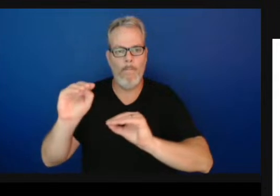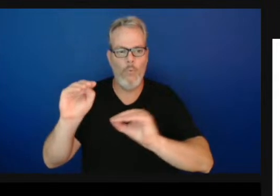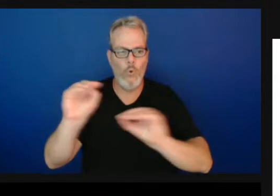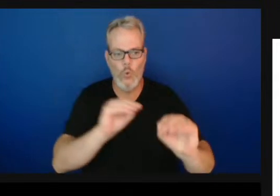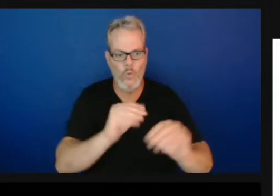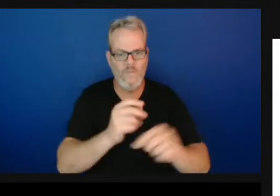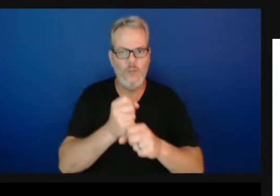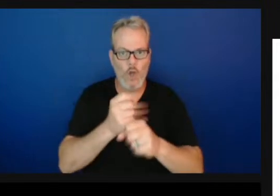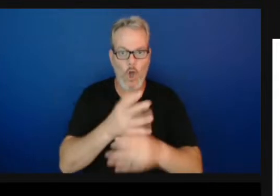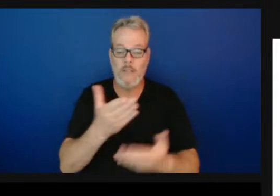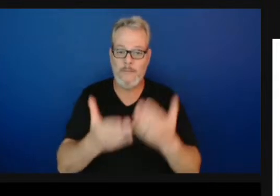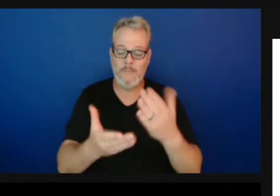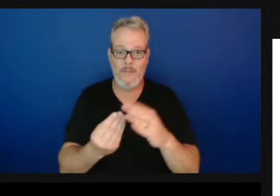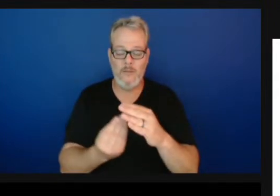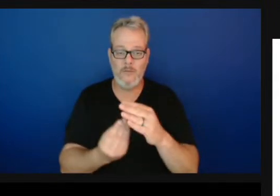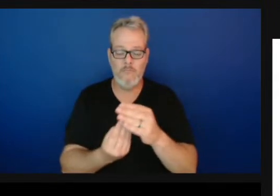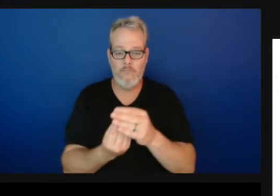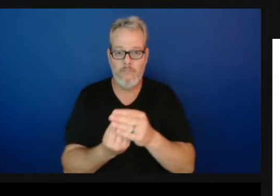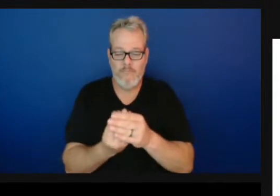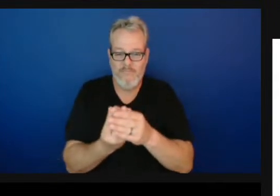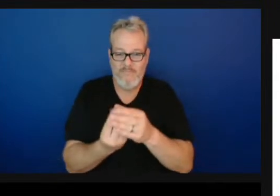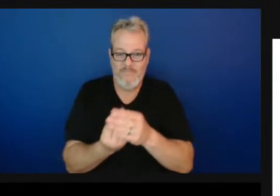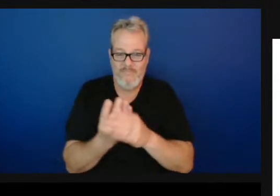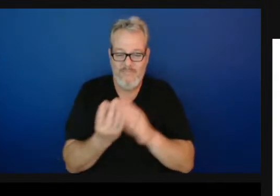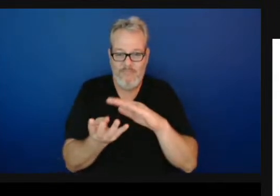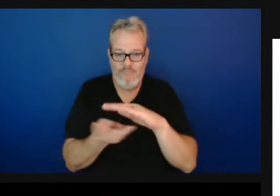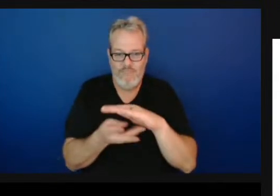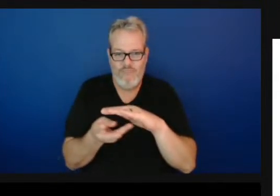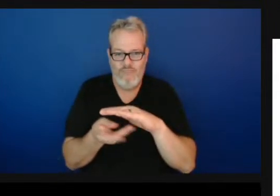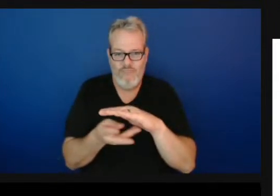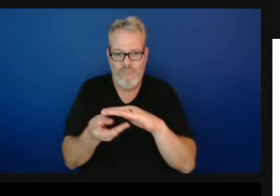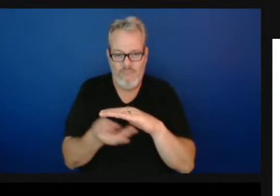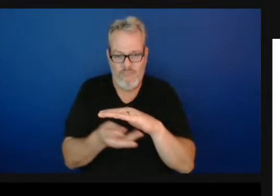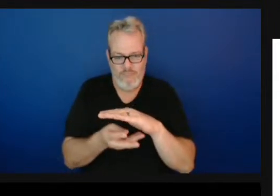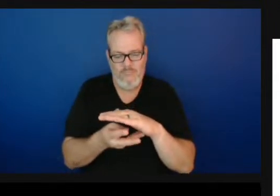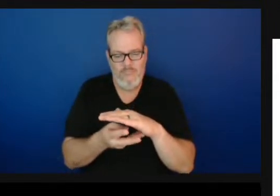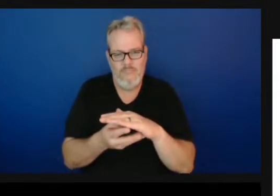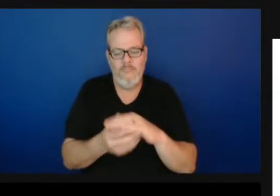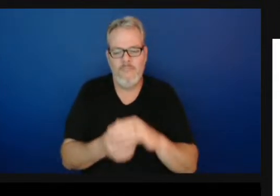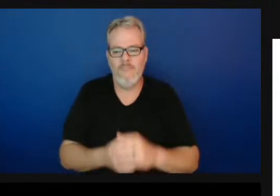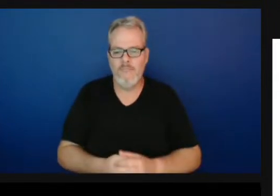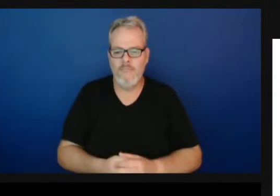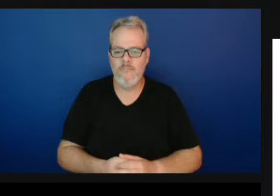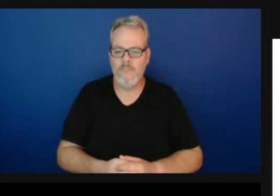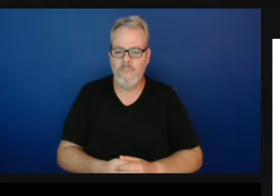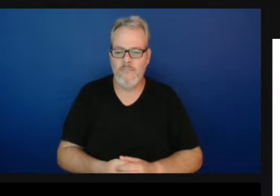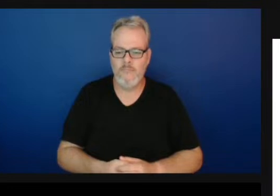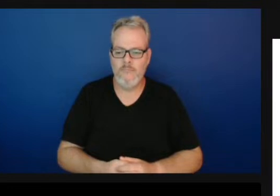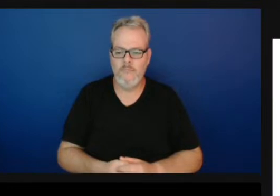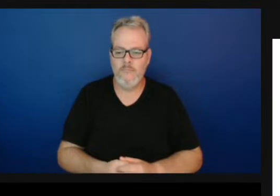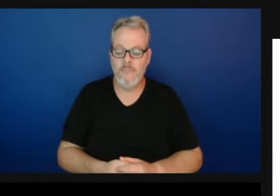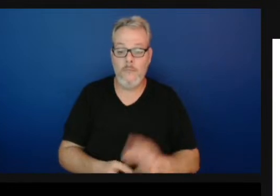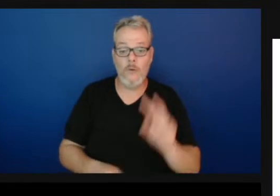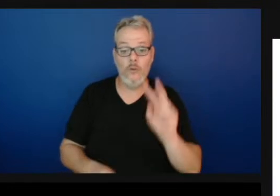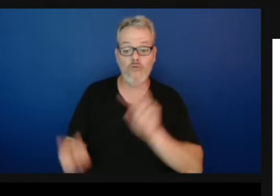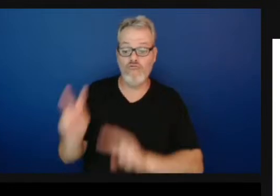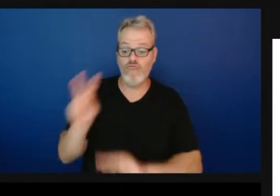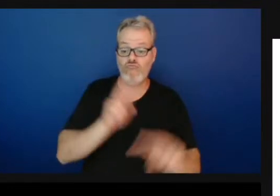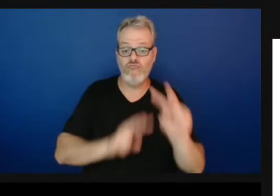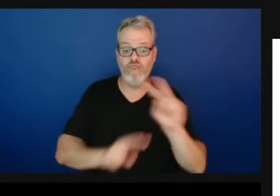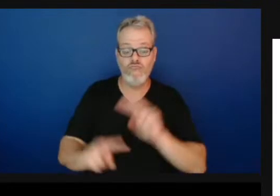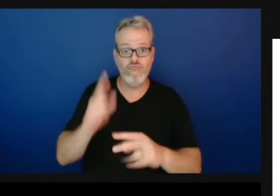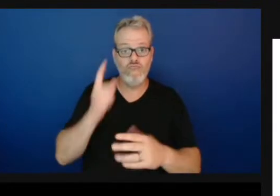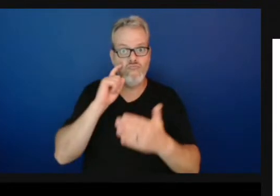land to rise as well. So there is that caveat there. But as we start looking, we'll see that other stations are also